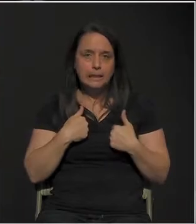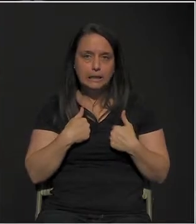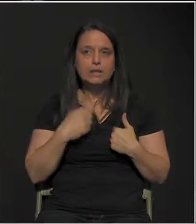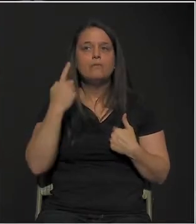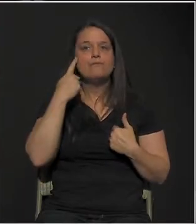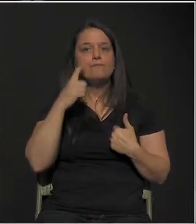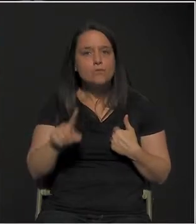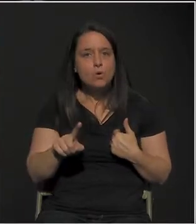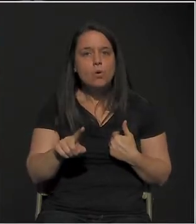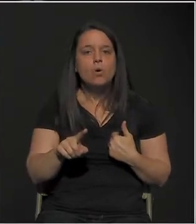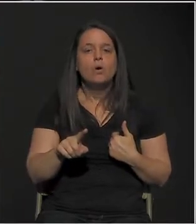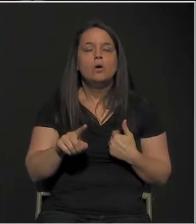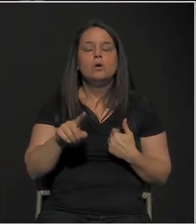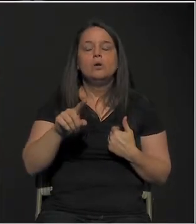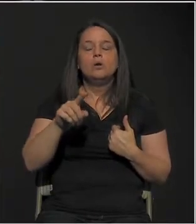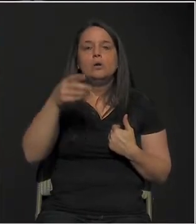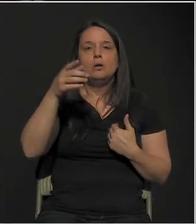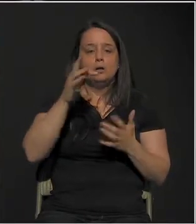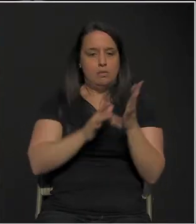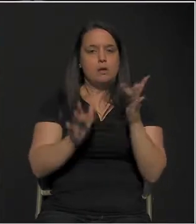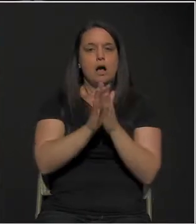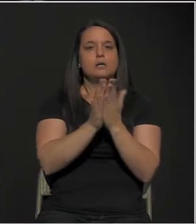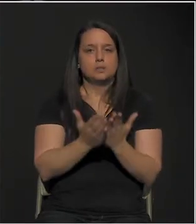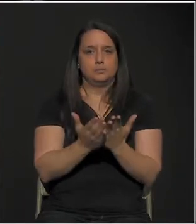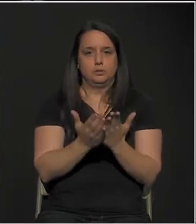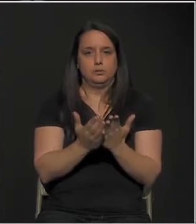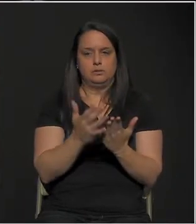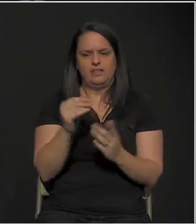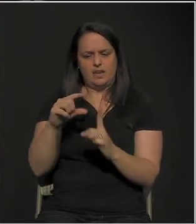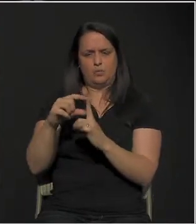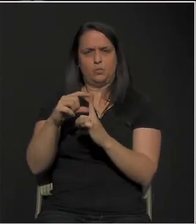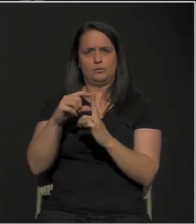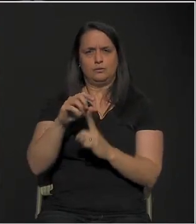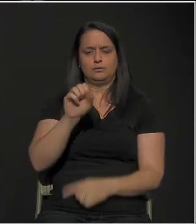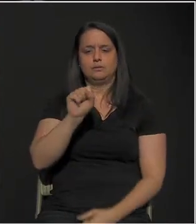the sake of the gospel. And that word suffer,